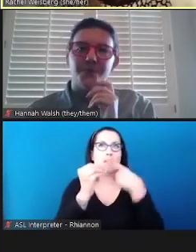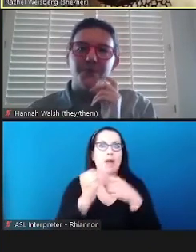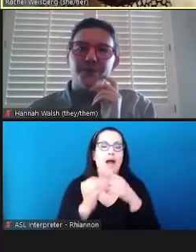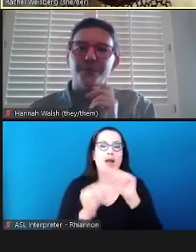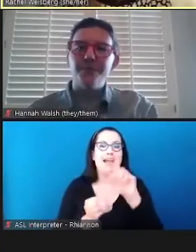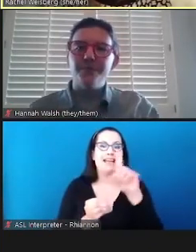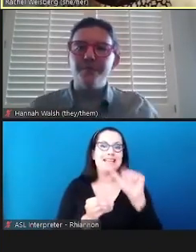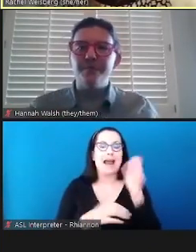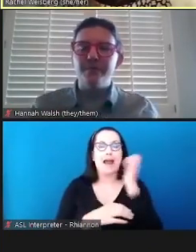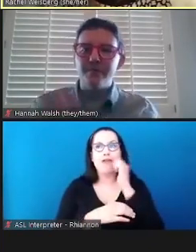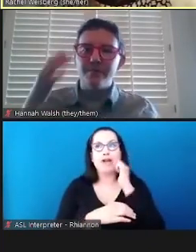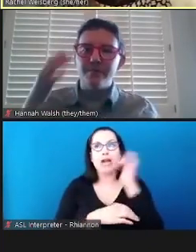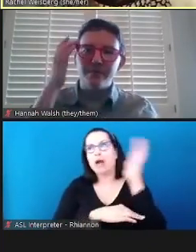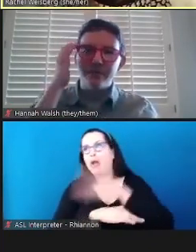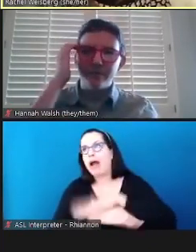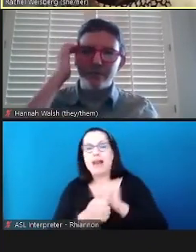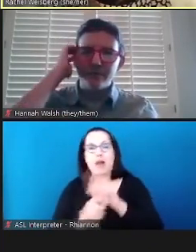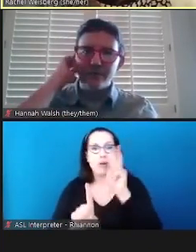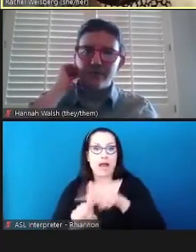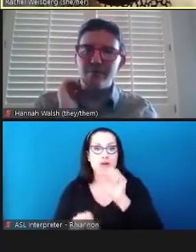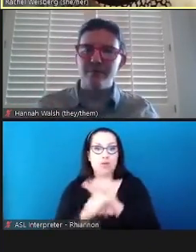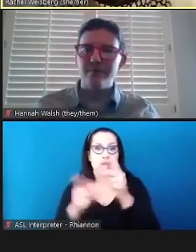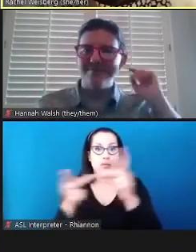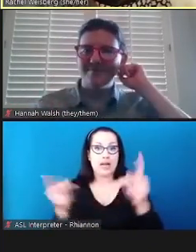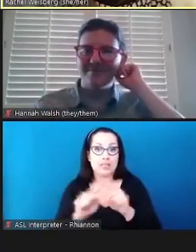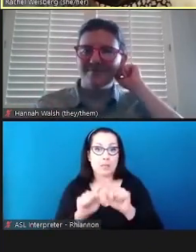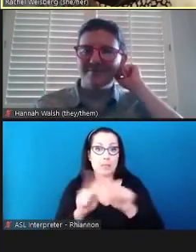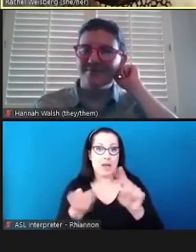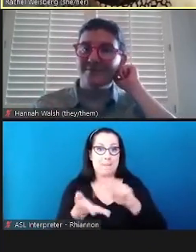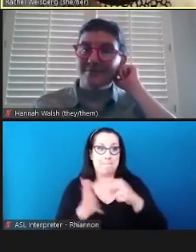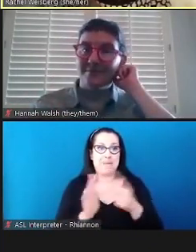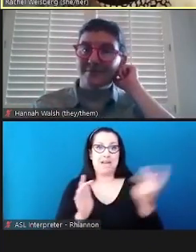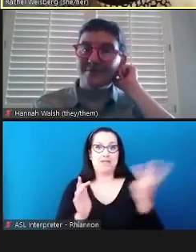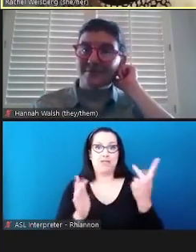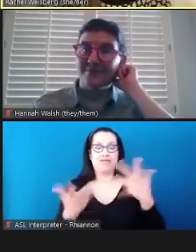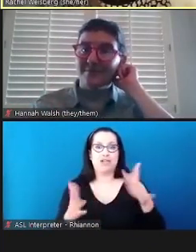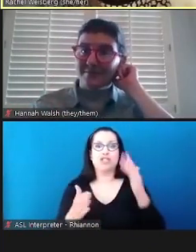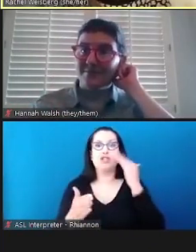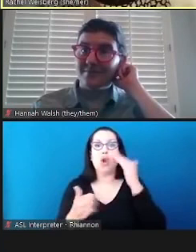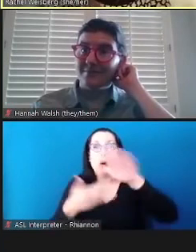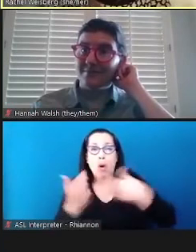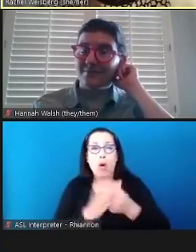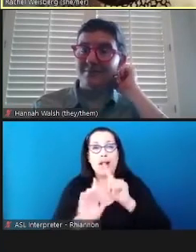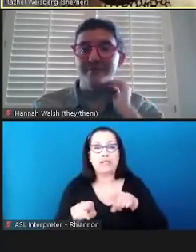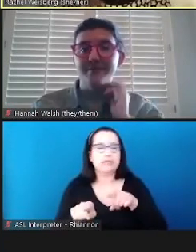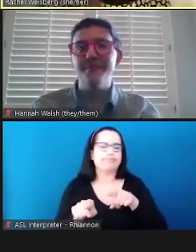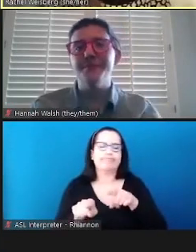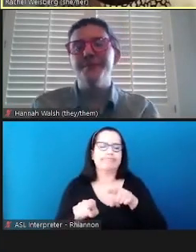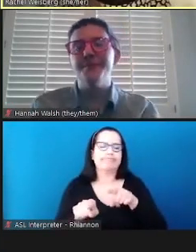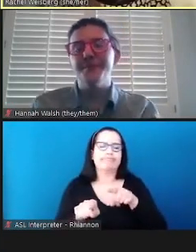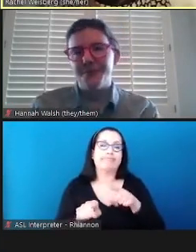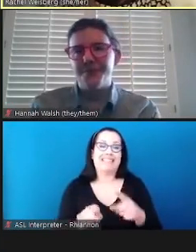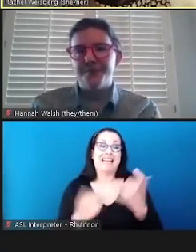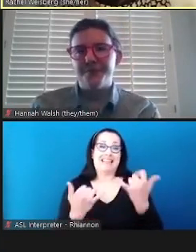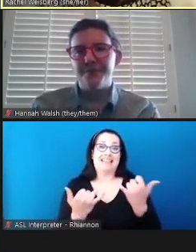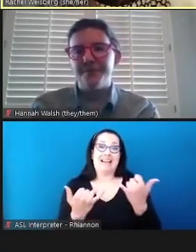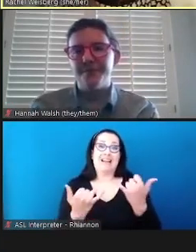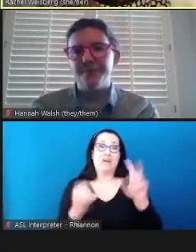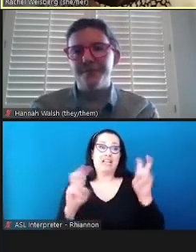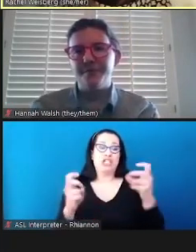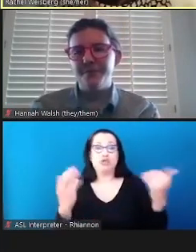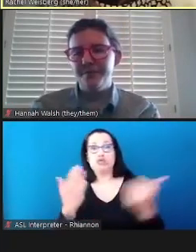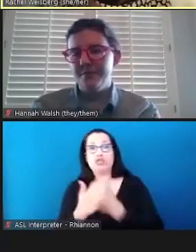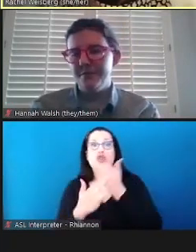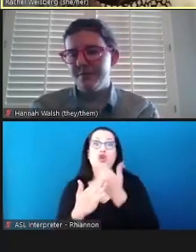and how it applies to the workplace, but we do not have all the answers, right? This is a new issue. This is an evolving area of the